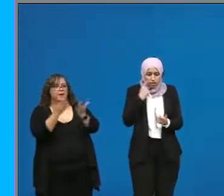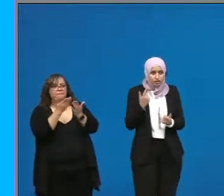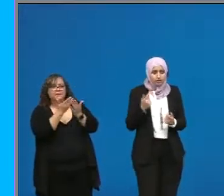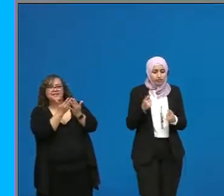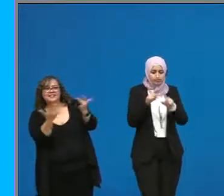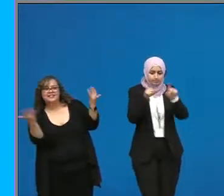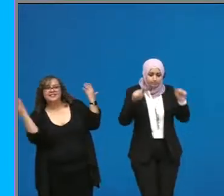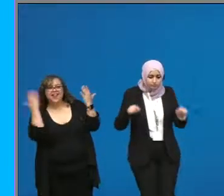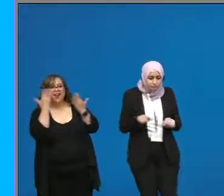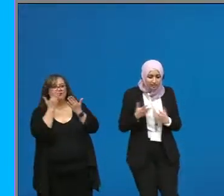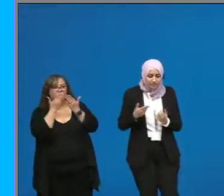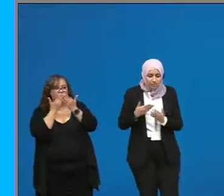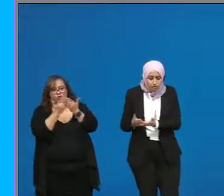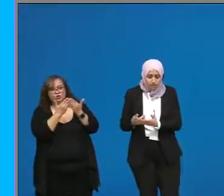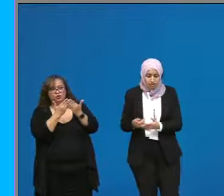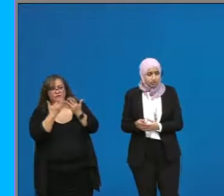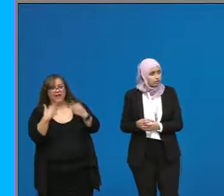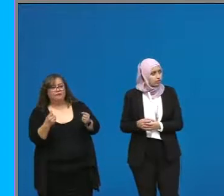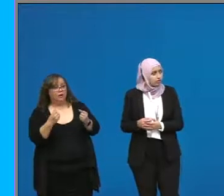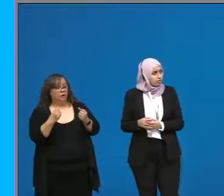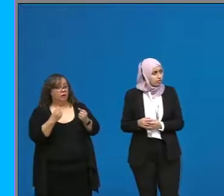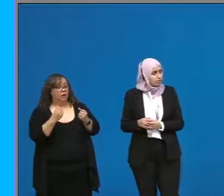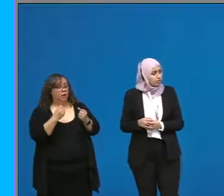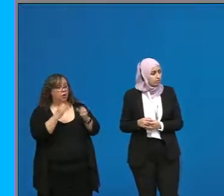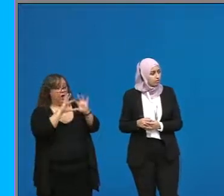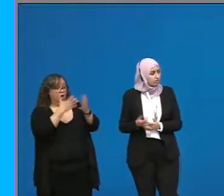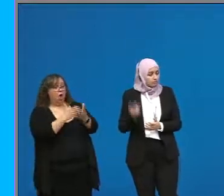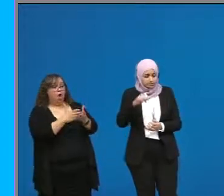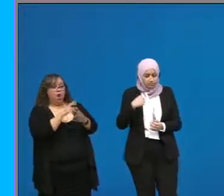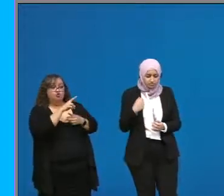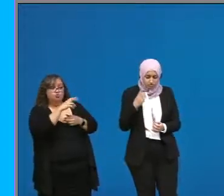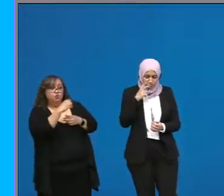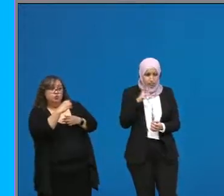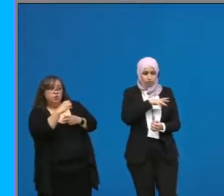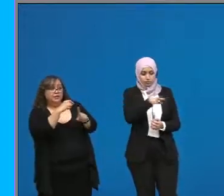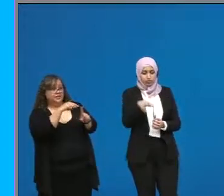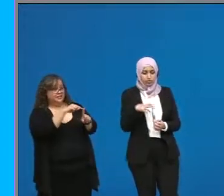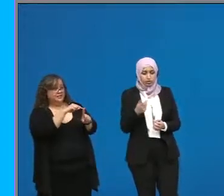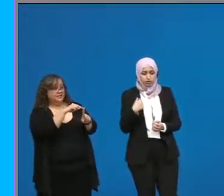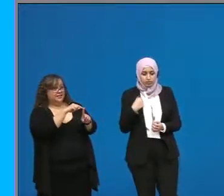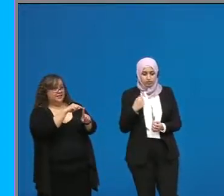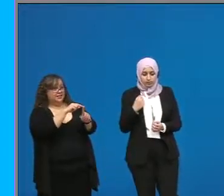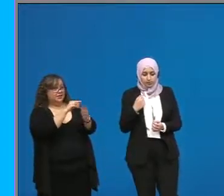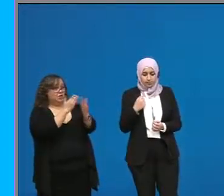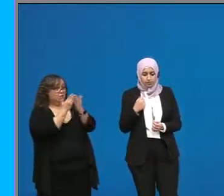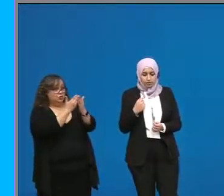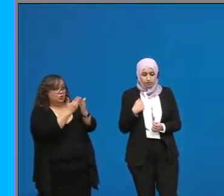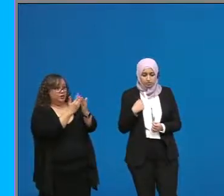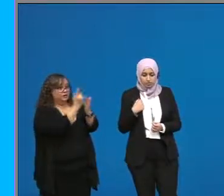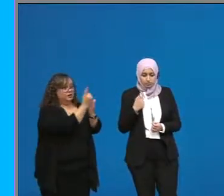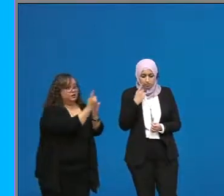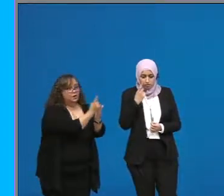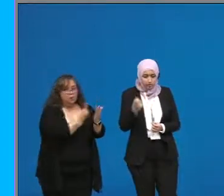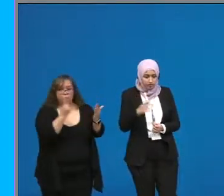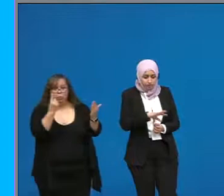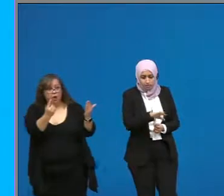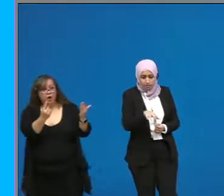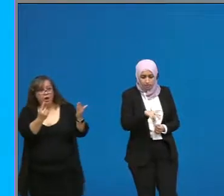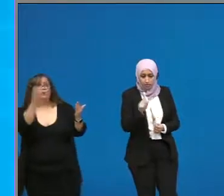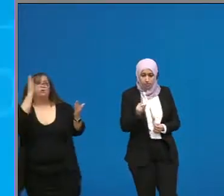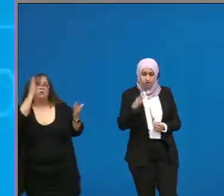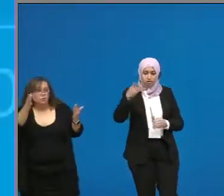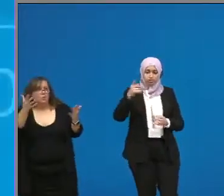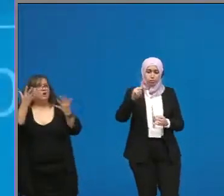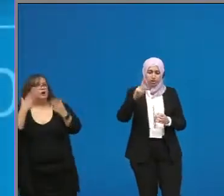that 1 in 20 of the entire student population had symptoms that added into dyscalculia. So none of those pupils were being helped with